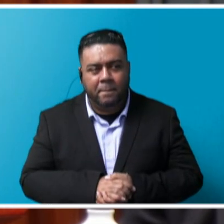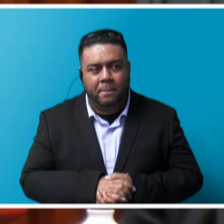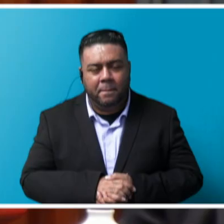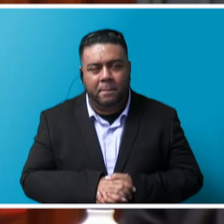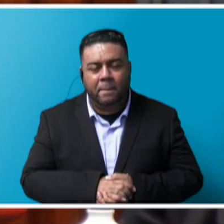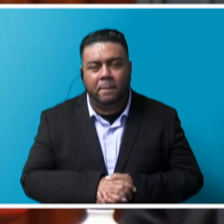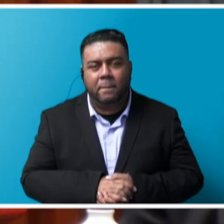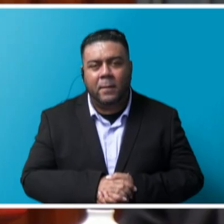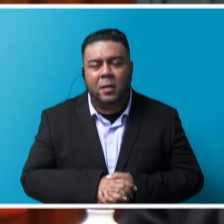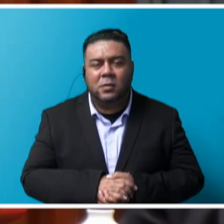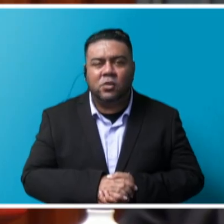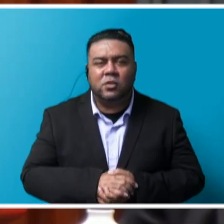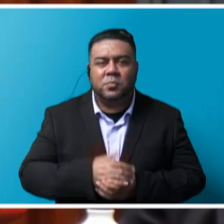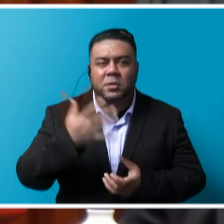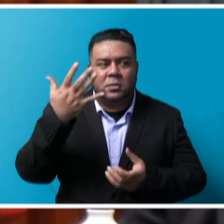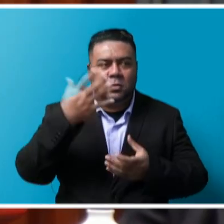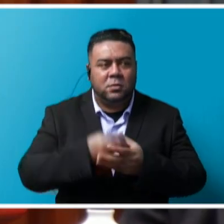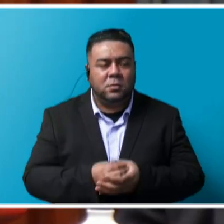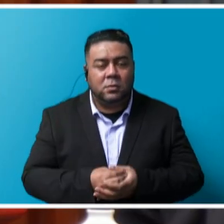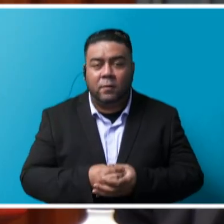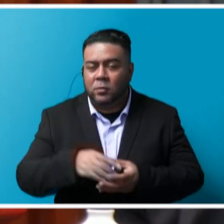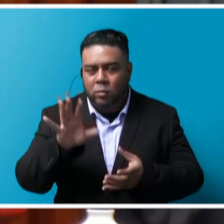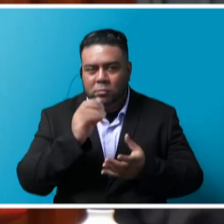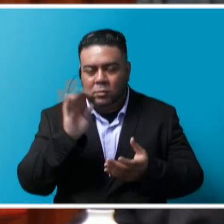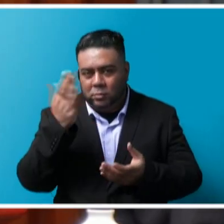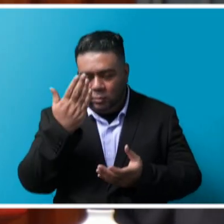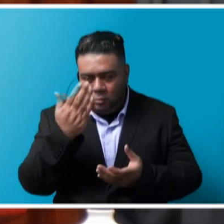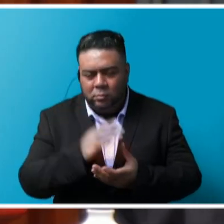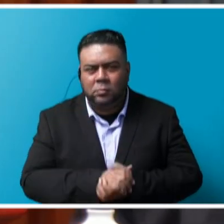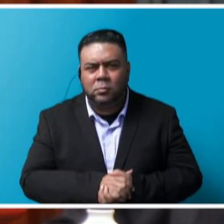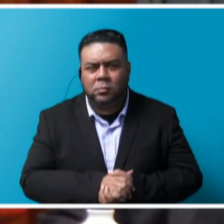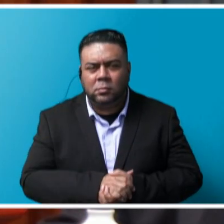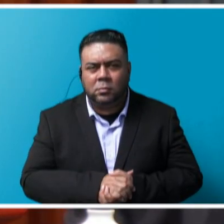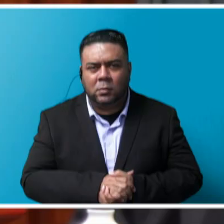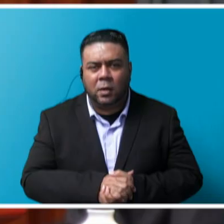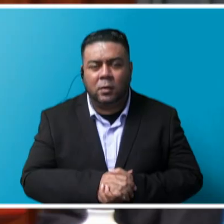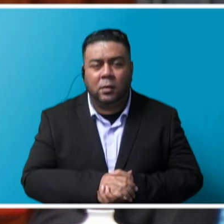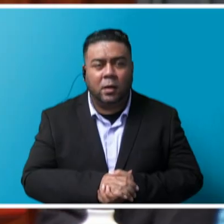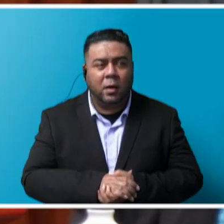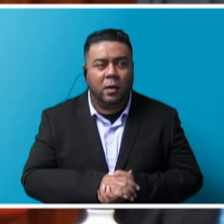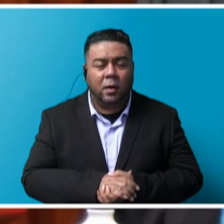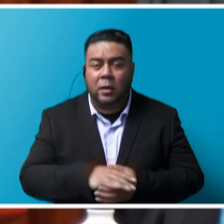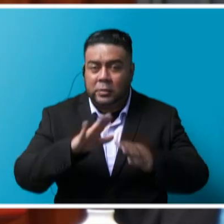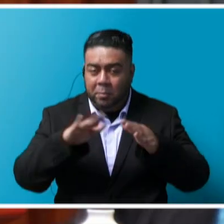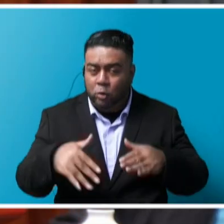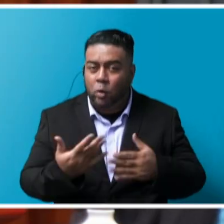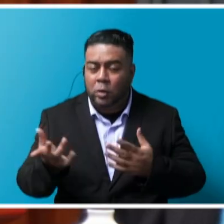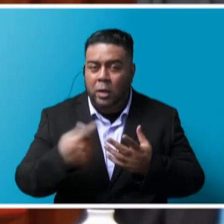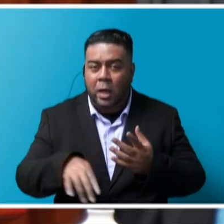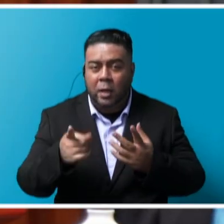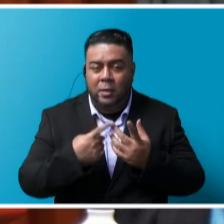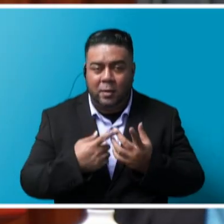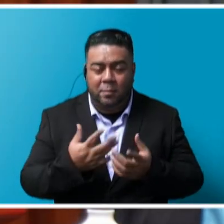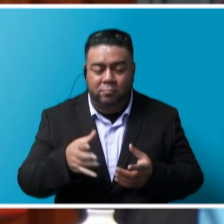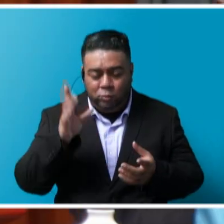has no outstanding audits. Mr. Speaker, sir, as I travel throughout our municipalities, I am constantly